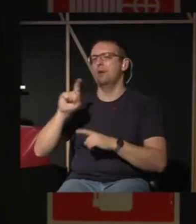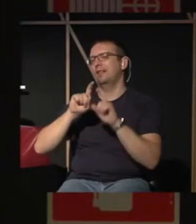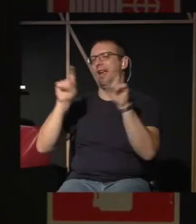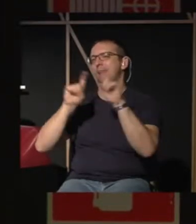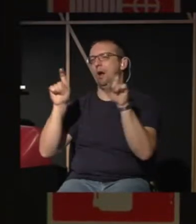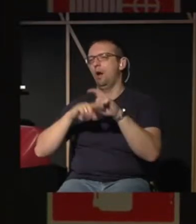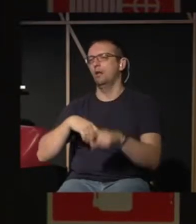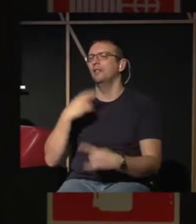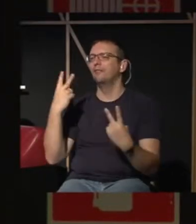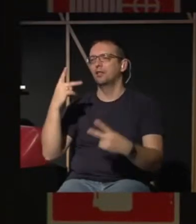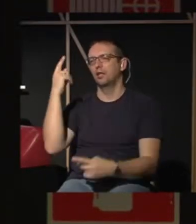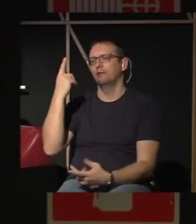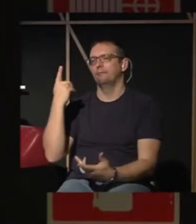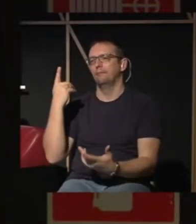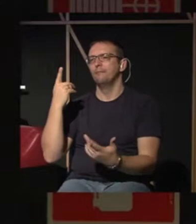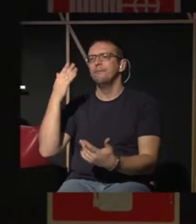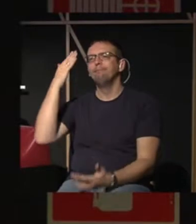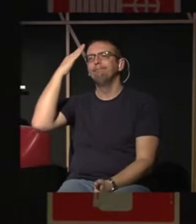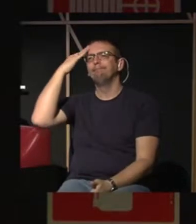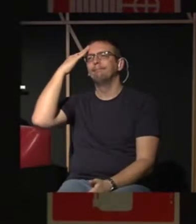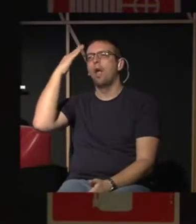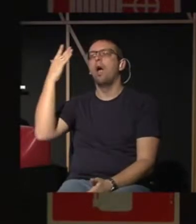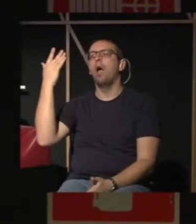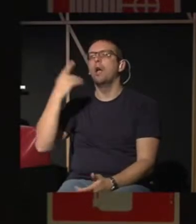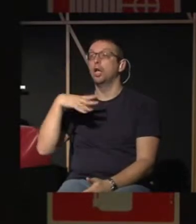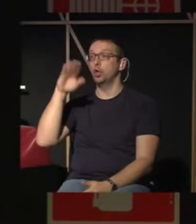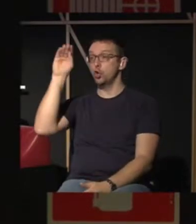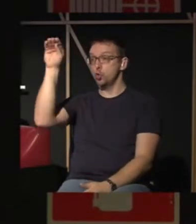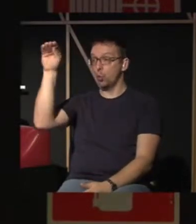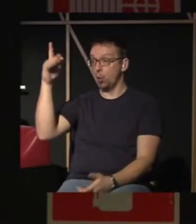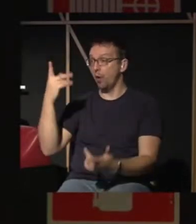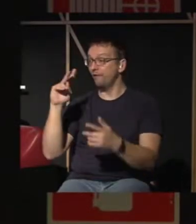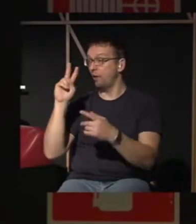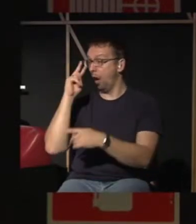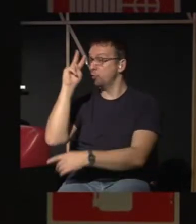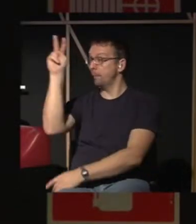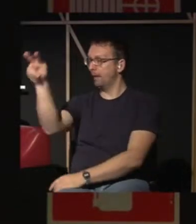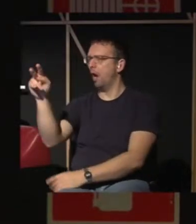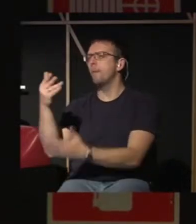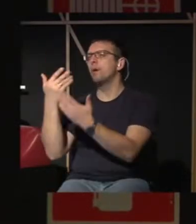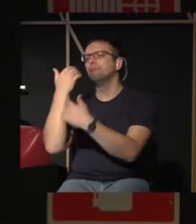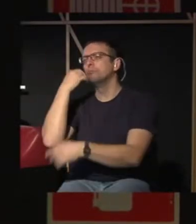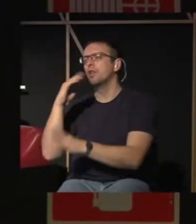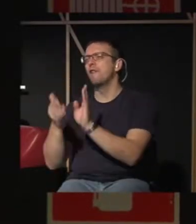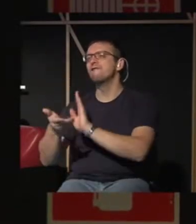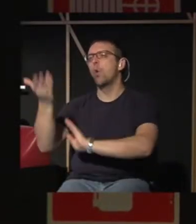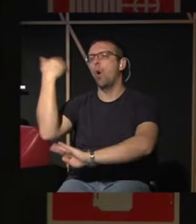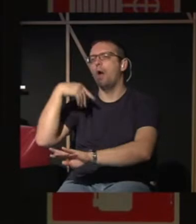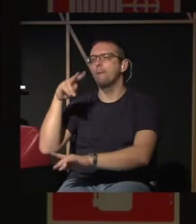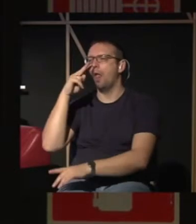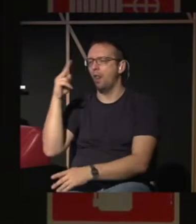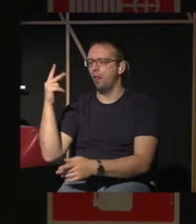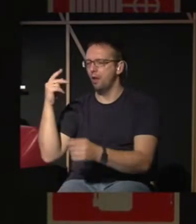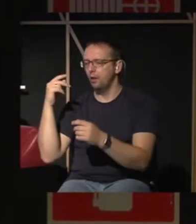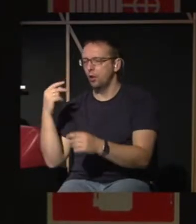to the future, I like to take a little bit of a trip with you backwards. So put on your safety belts, because we're going to go a bit